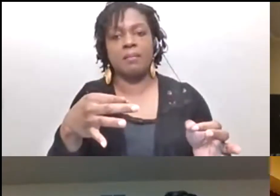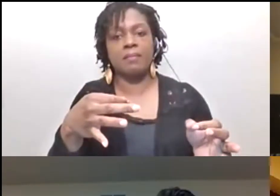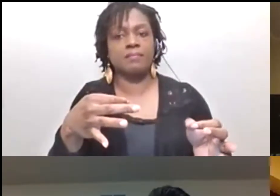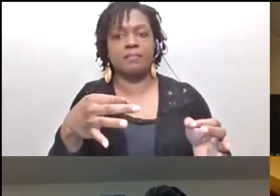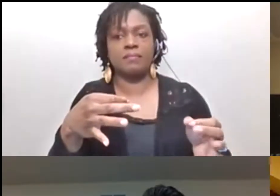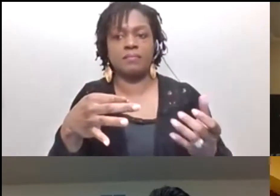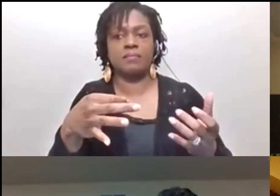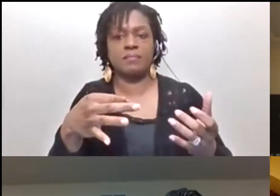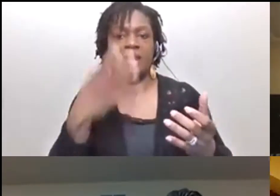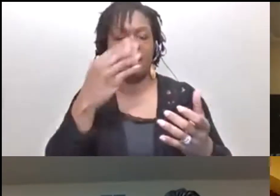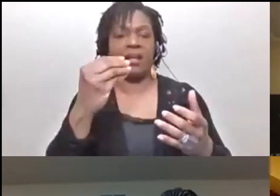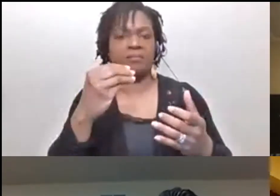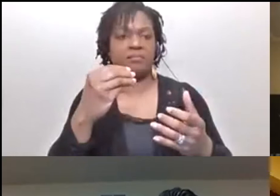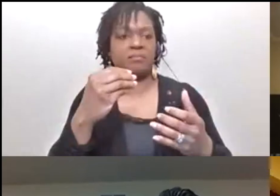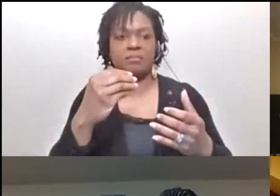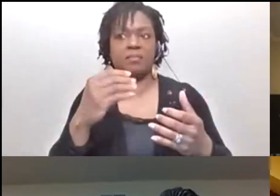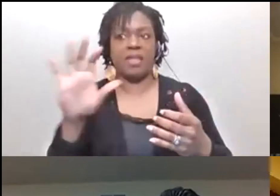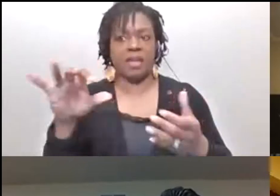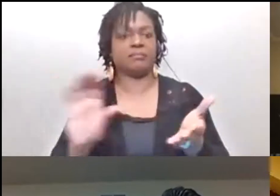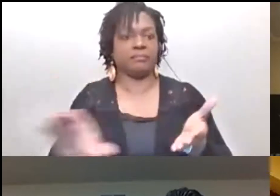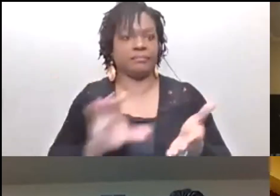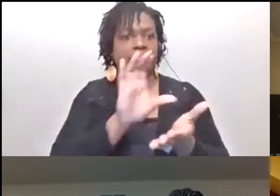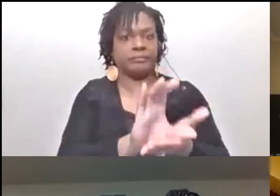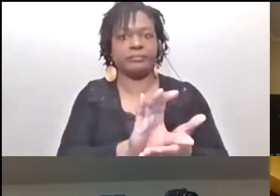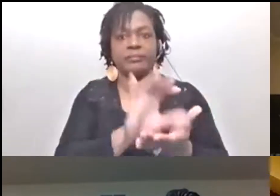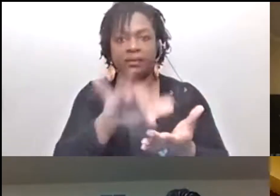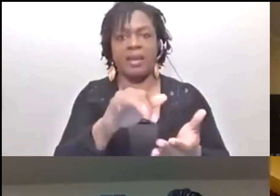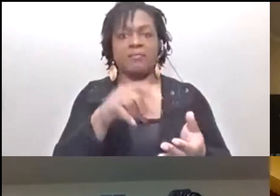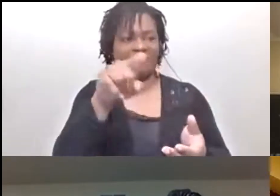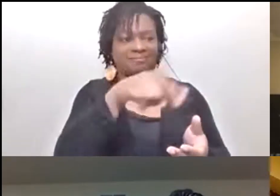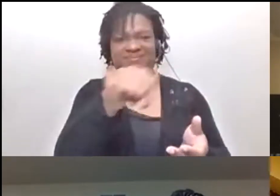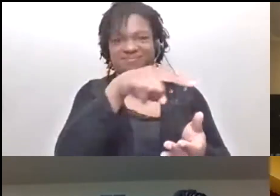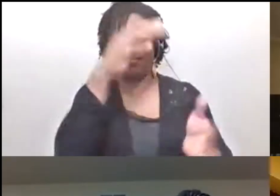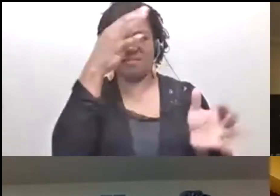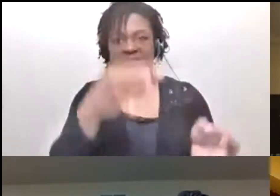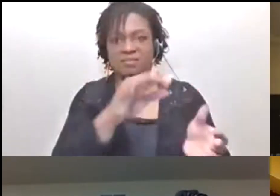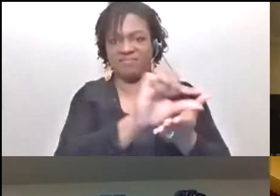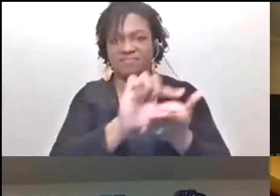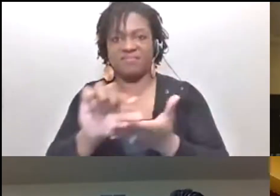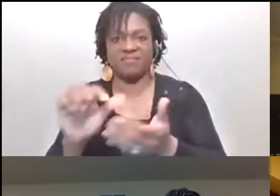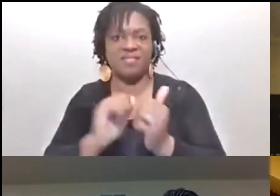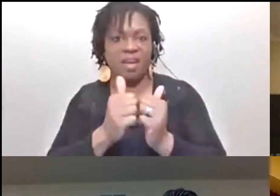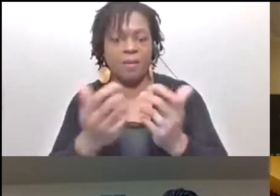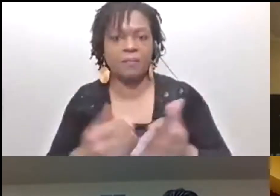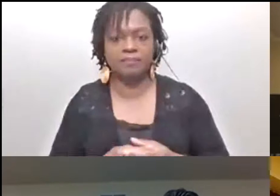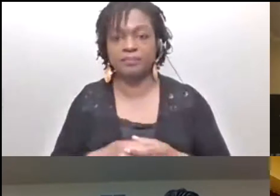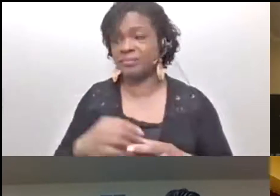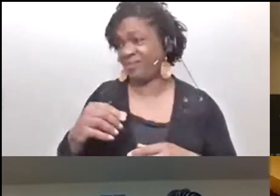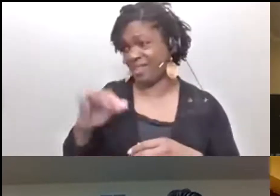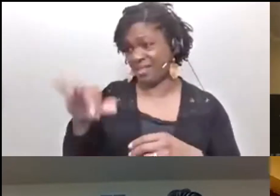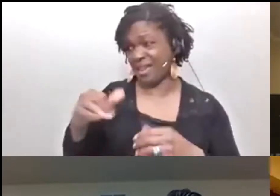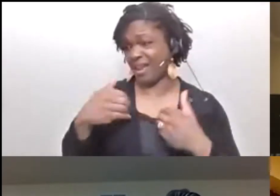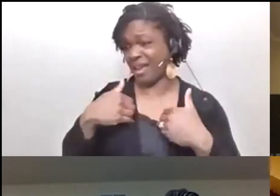be distributed. And that 35 million would have some type of match, is that right, Kelly? So it would wash out probably around